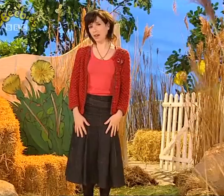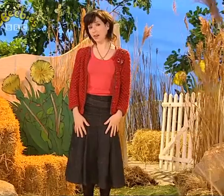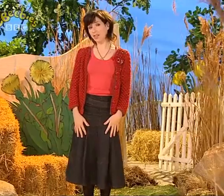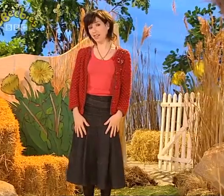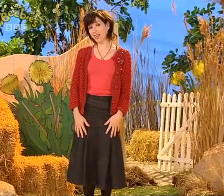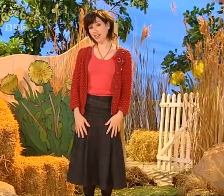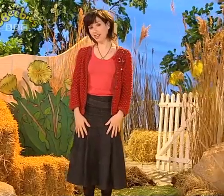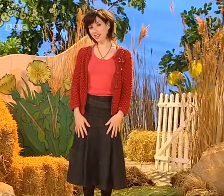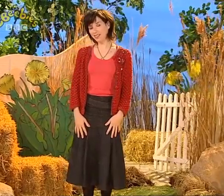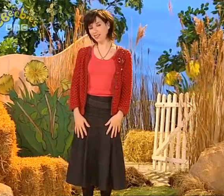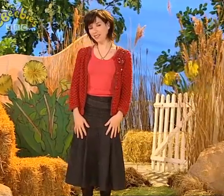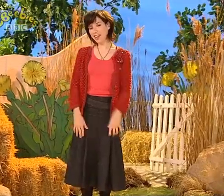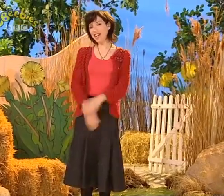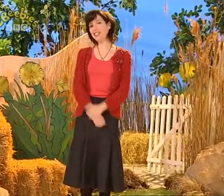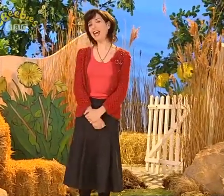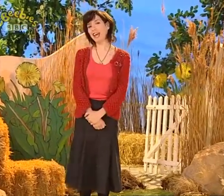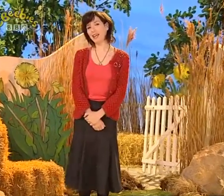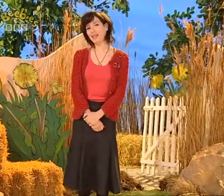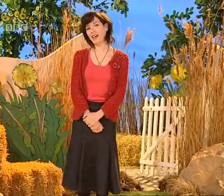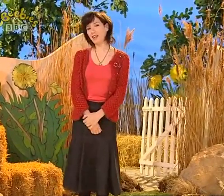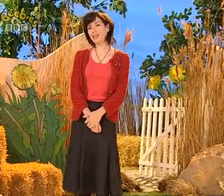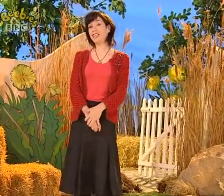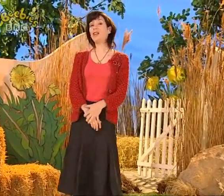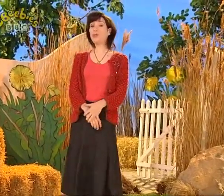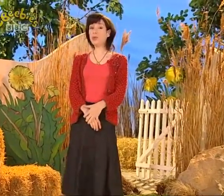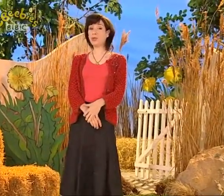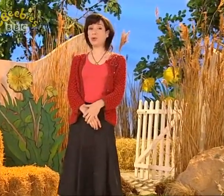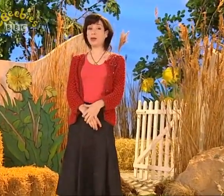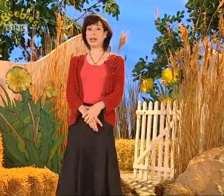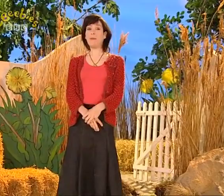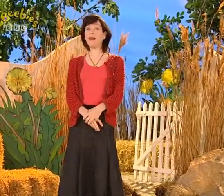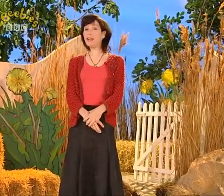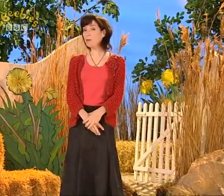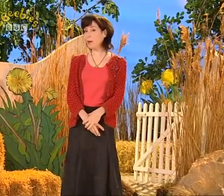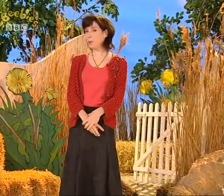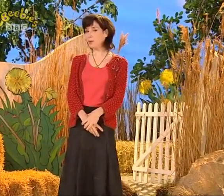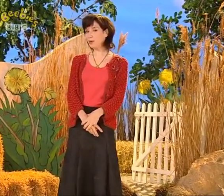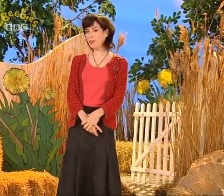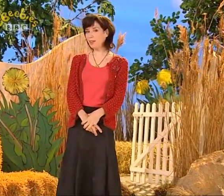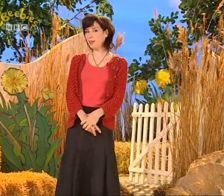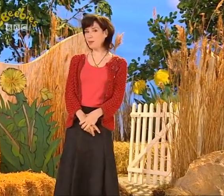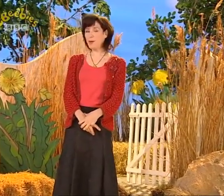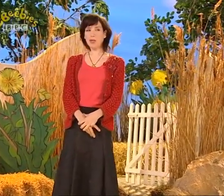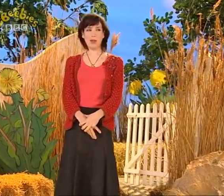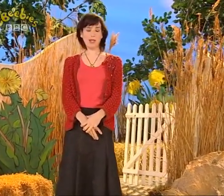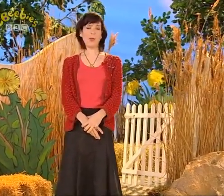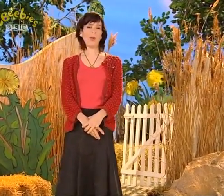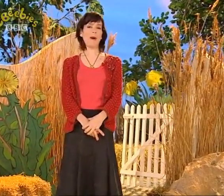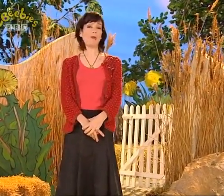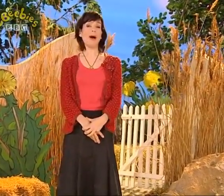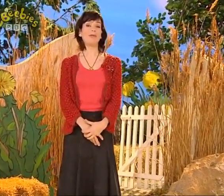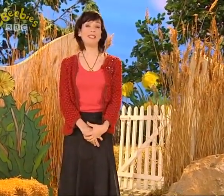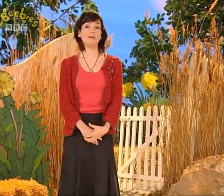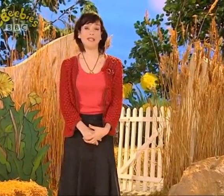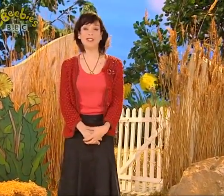scary, can't it? Today, I'm going to tell you 2 stories about little people. The first one is all